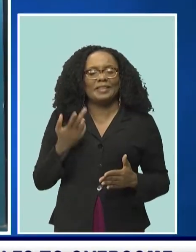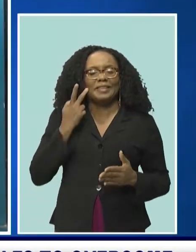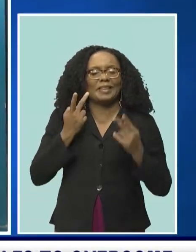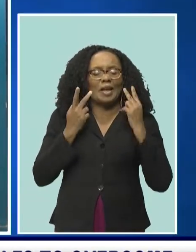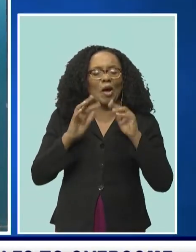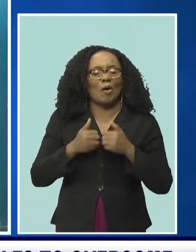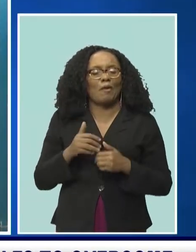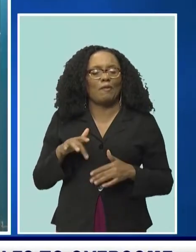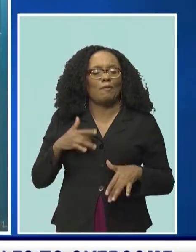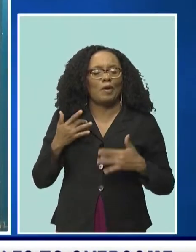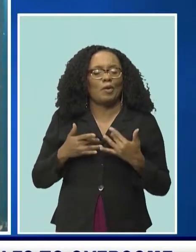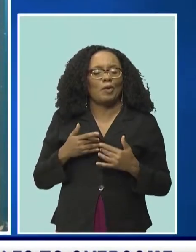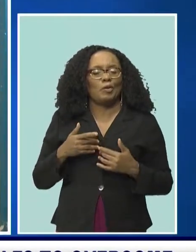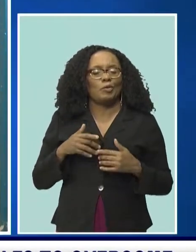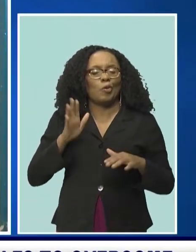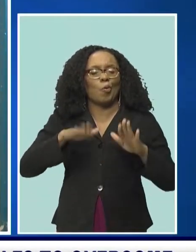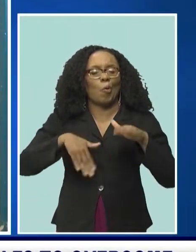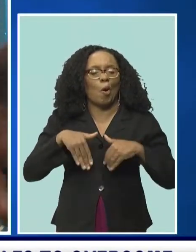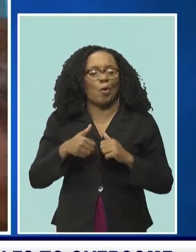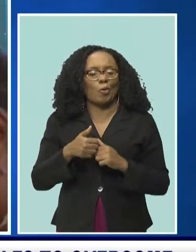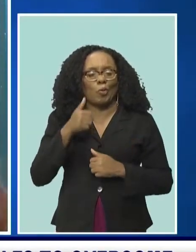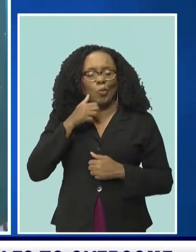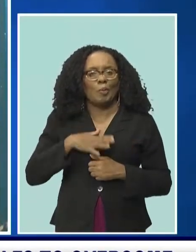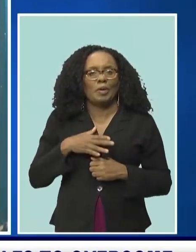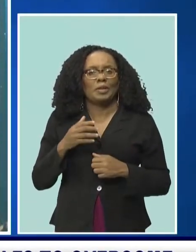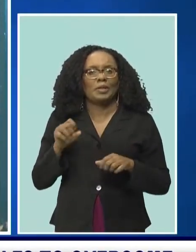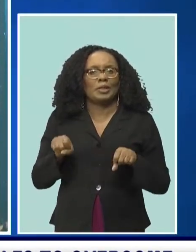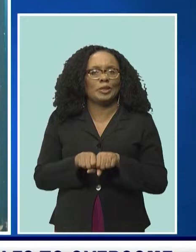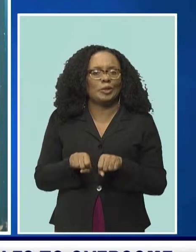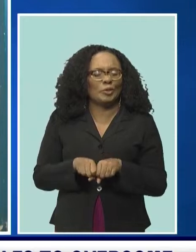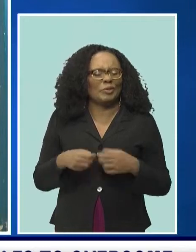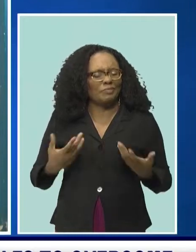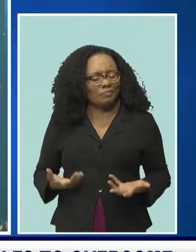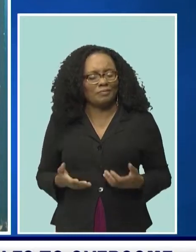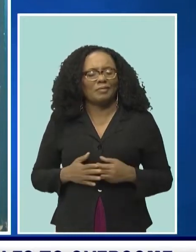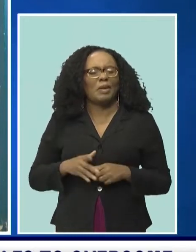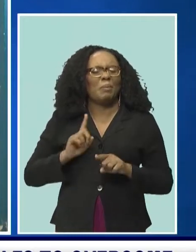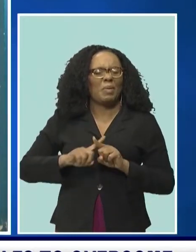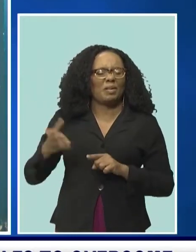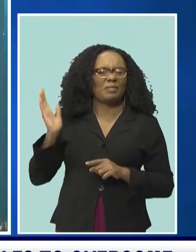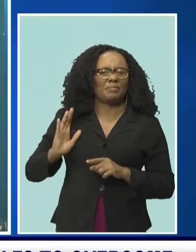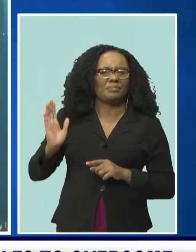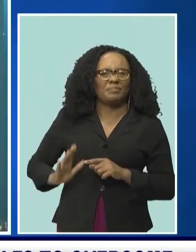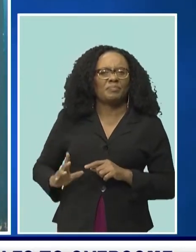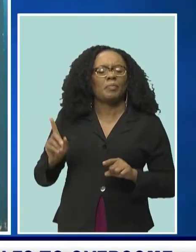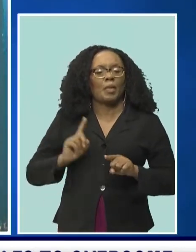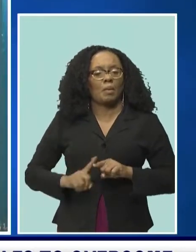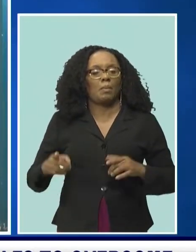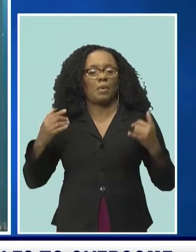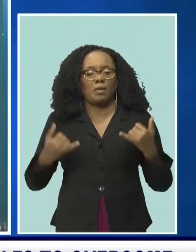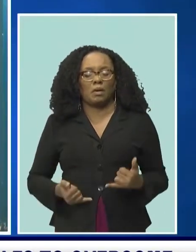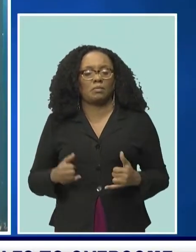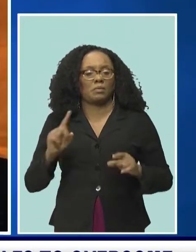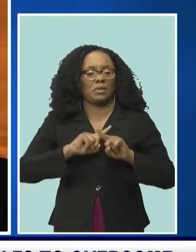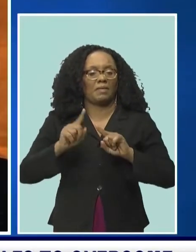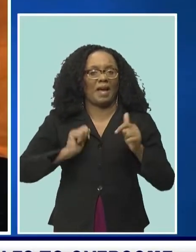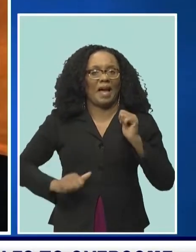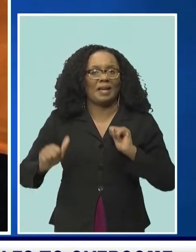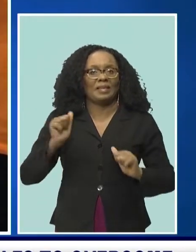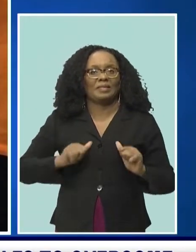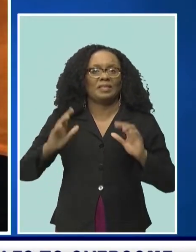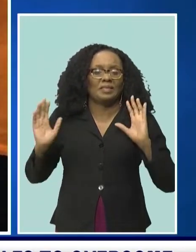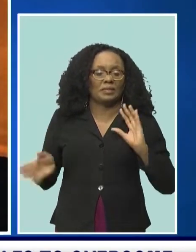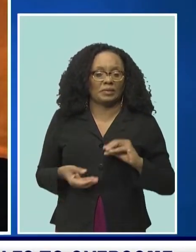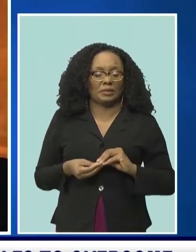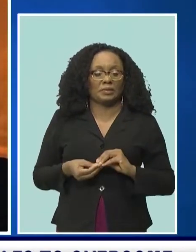of Gender Affairs is committed to regaining that level of interest and enthusiasm as it relates to the commemoration of the 16 Days of Activism. Head of the